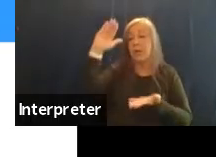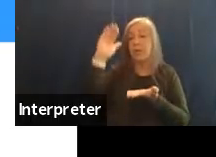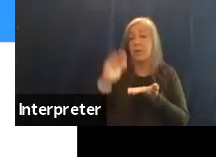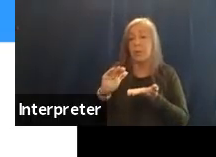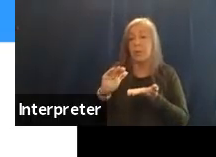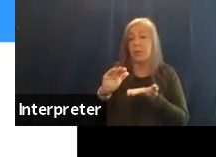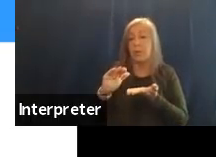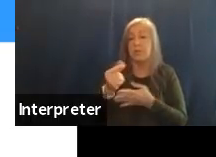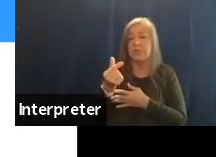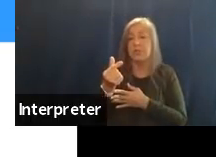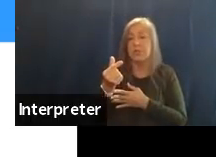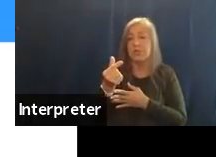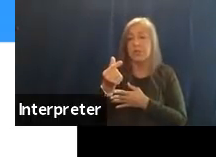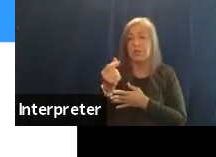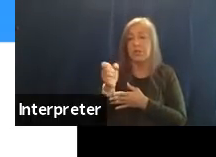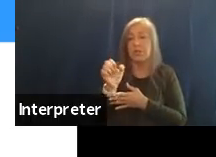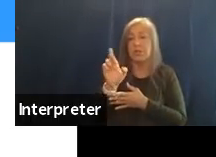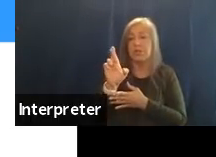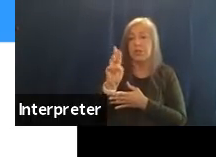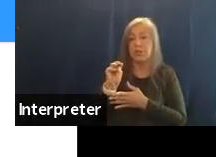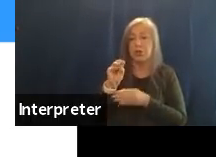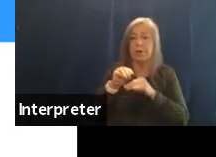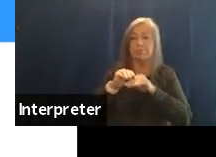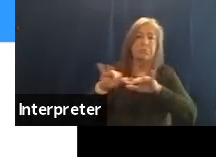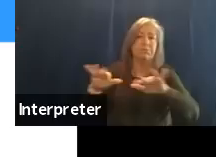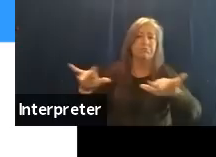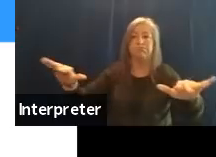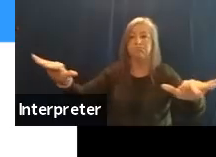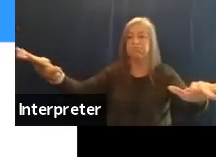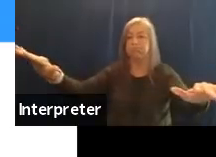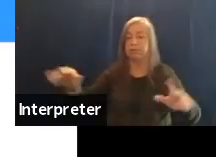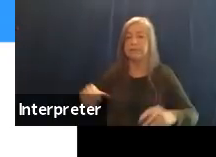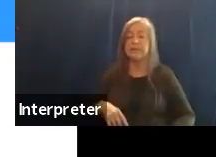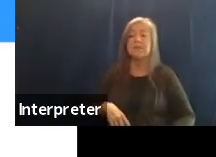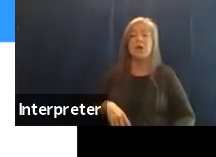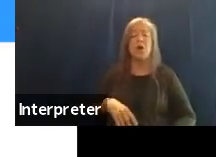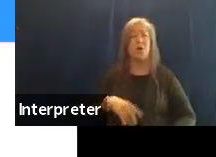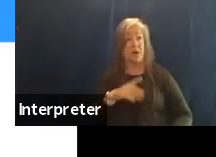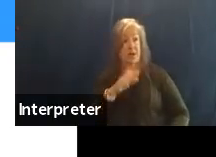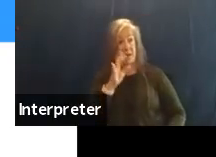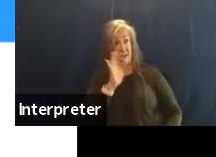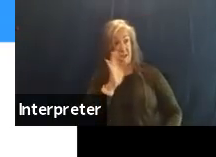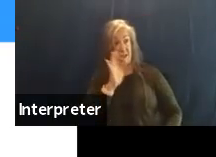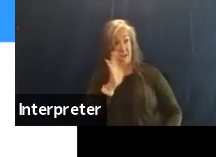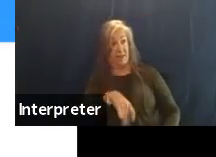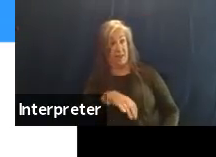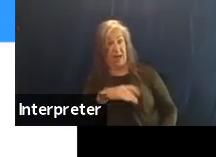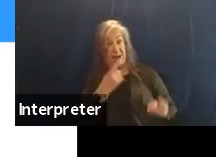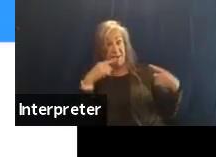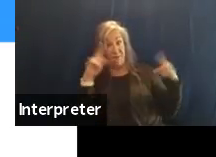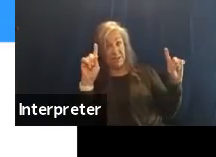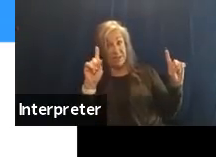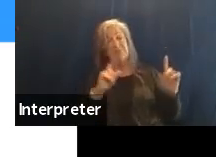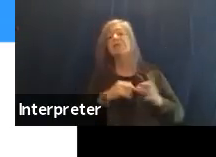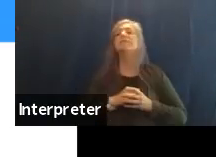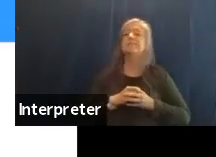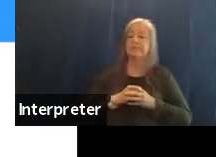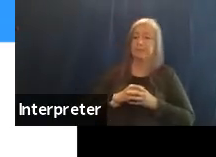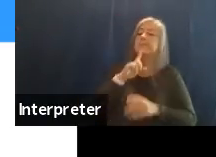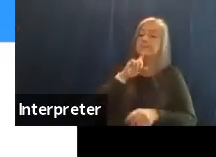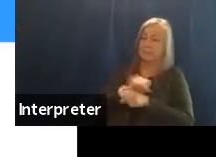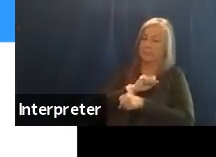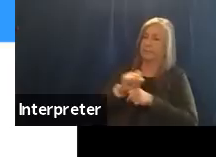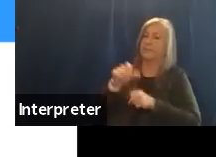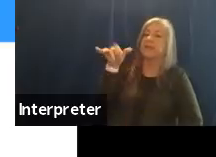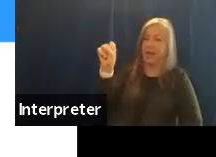And is it an effective means of stopping the spread? It absolutely is. And research is